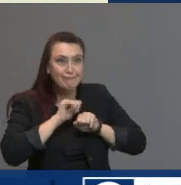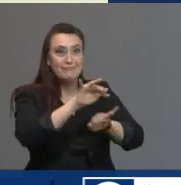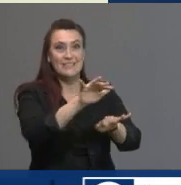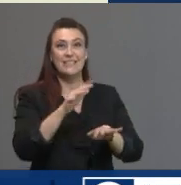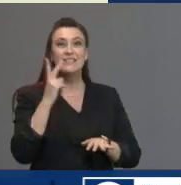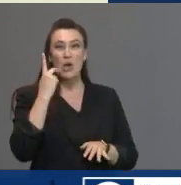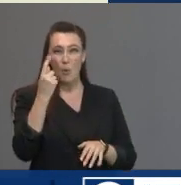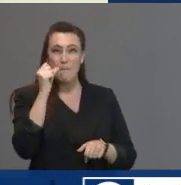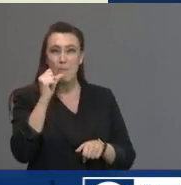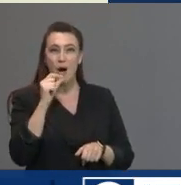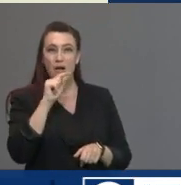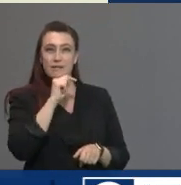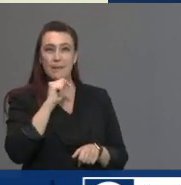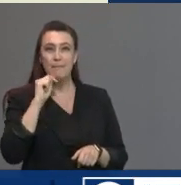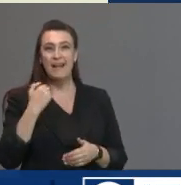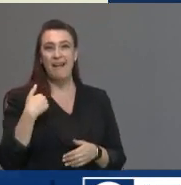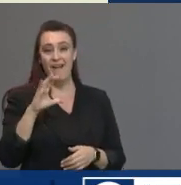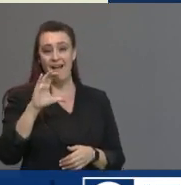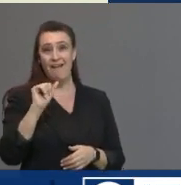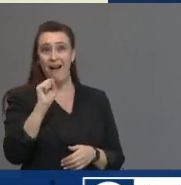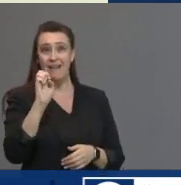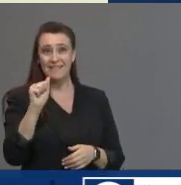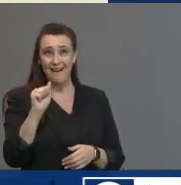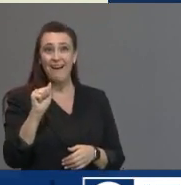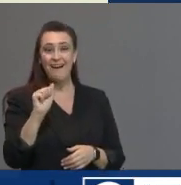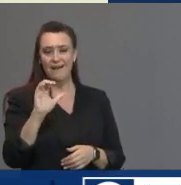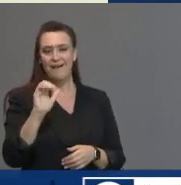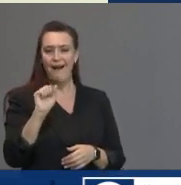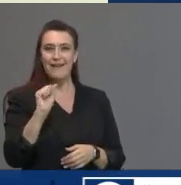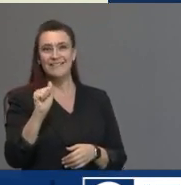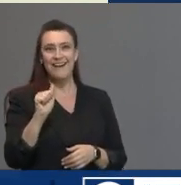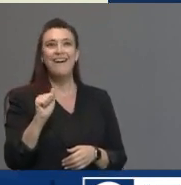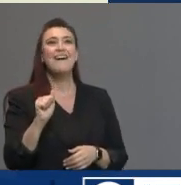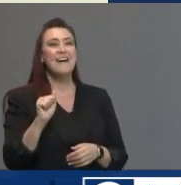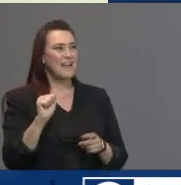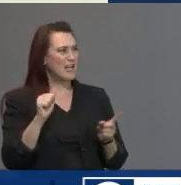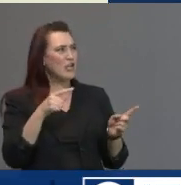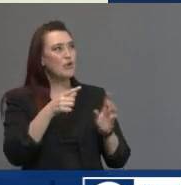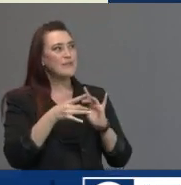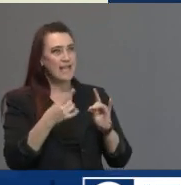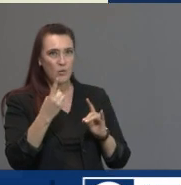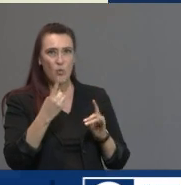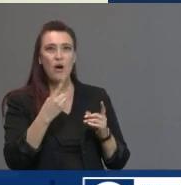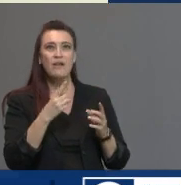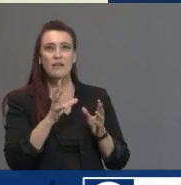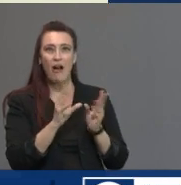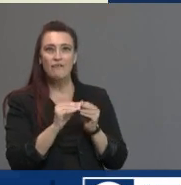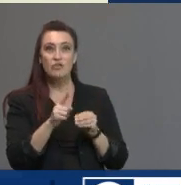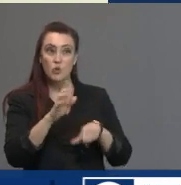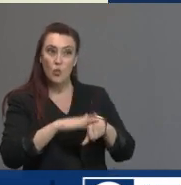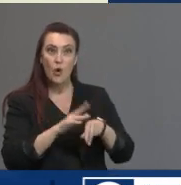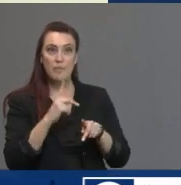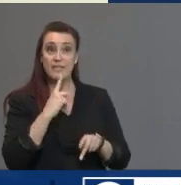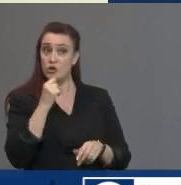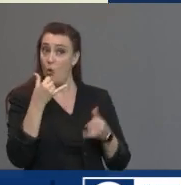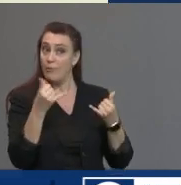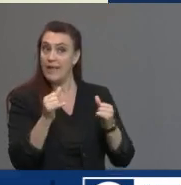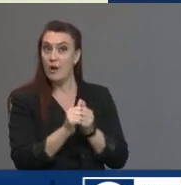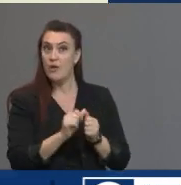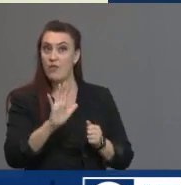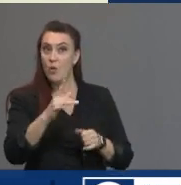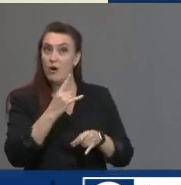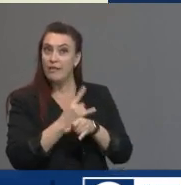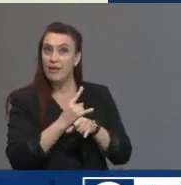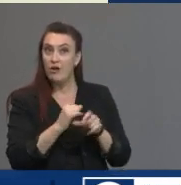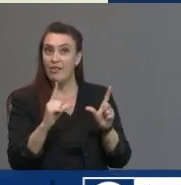well yesterday. Last time you memorably said, don't play with your liquor license. You warned people like that. So this